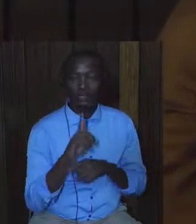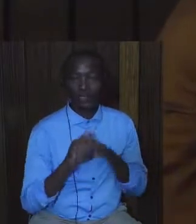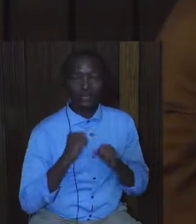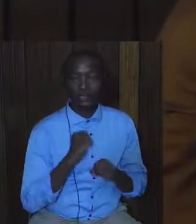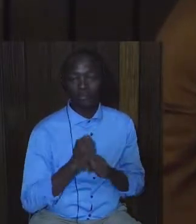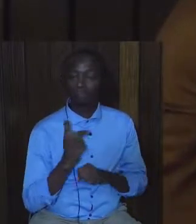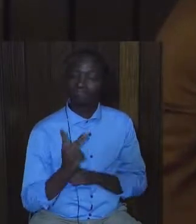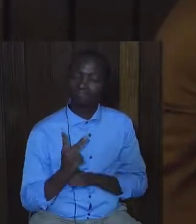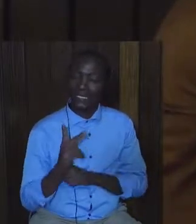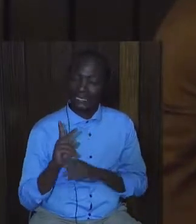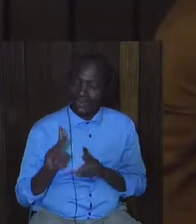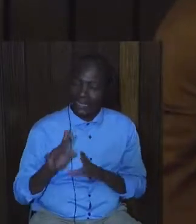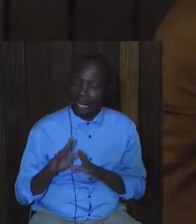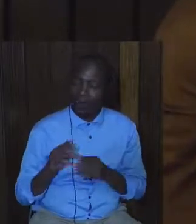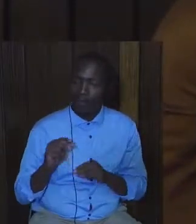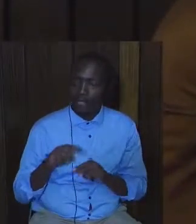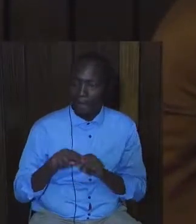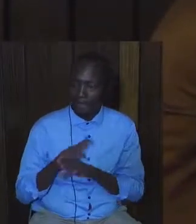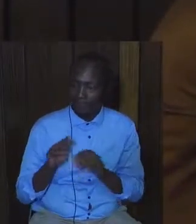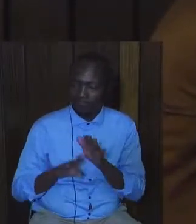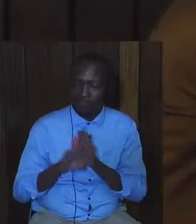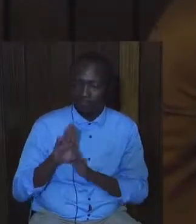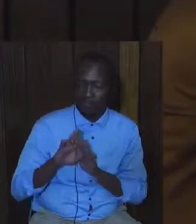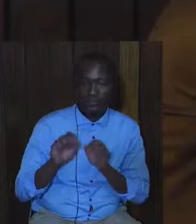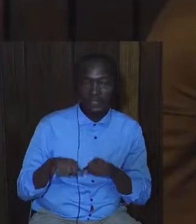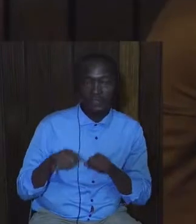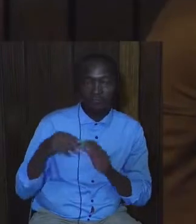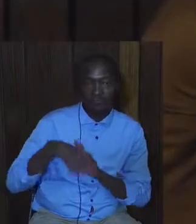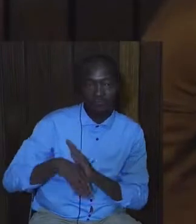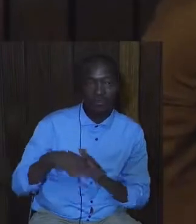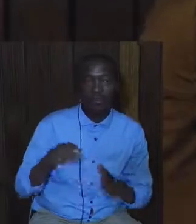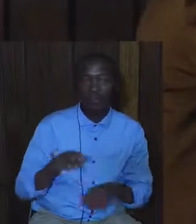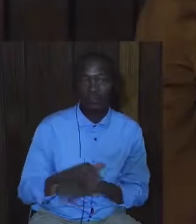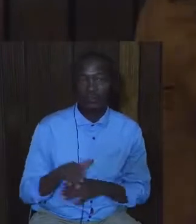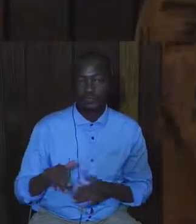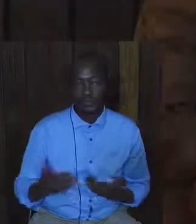then have a look and say, how do the numbers stack up?